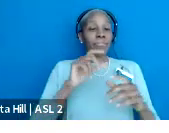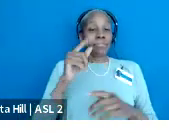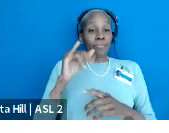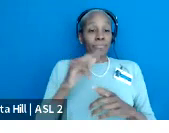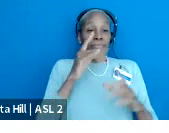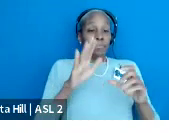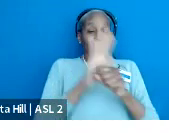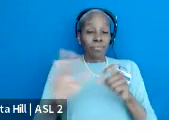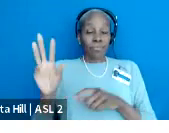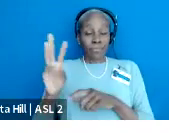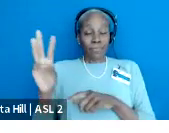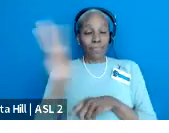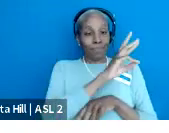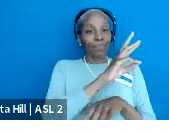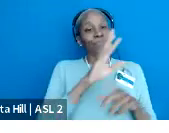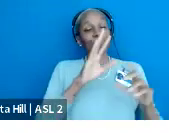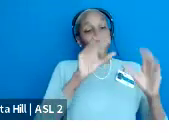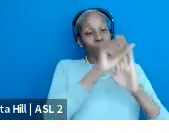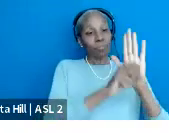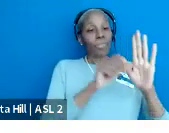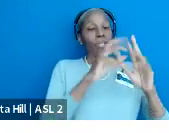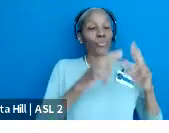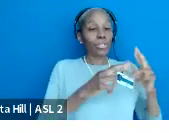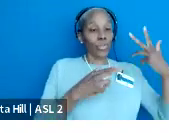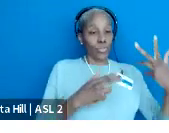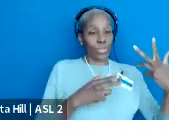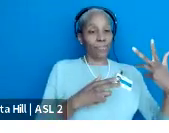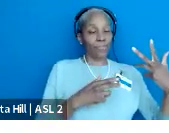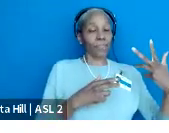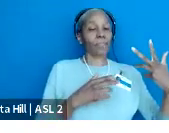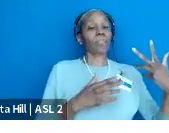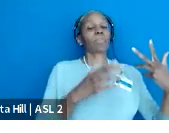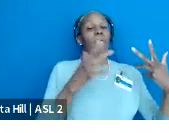Pistola, covers the western part of the state, which is considered Region 3 for the Justice Center.